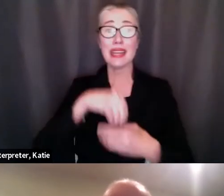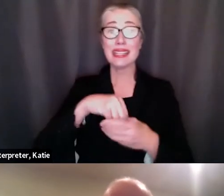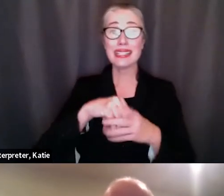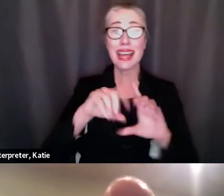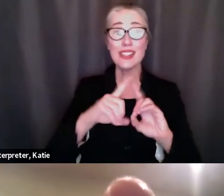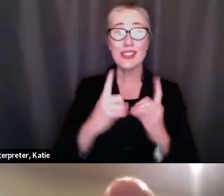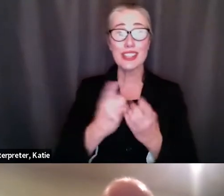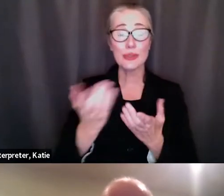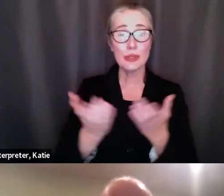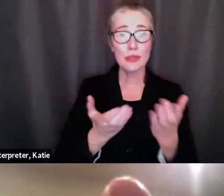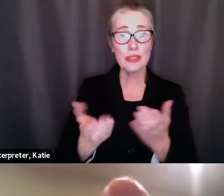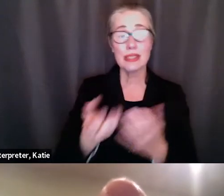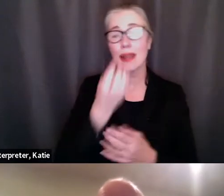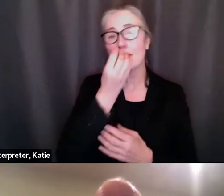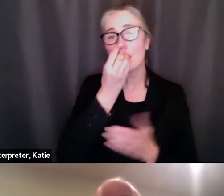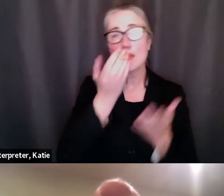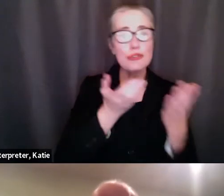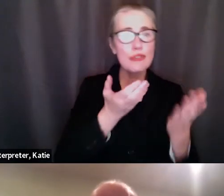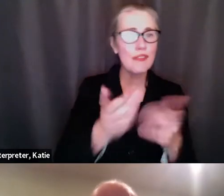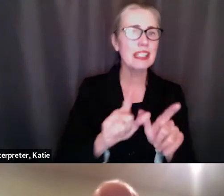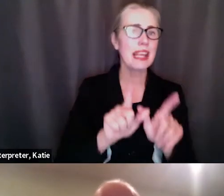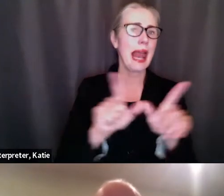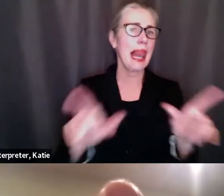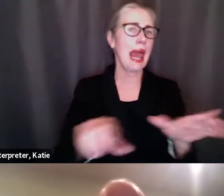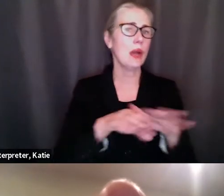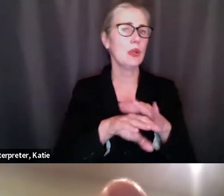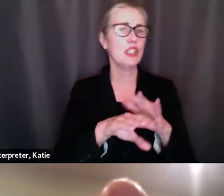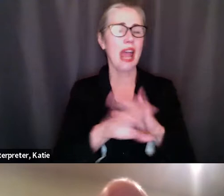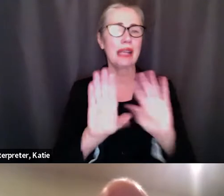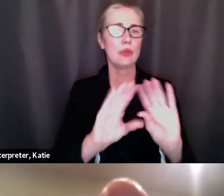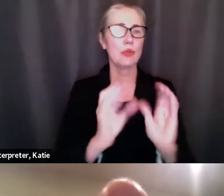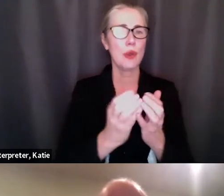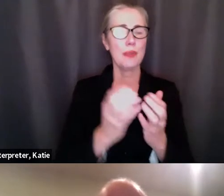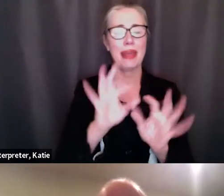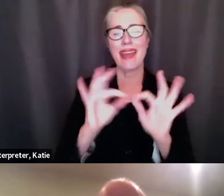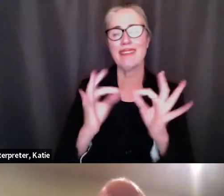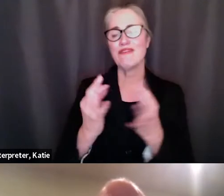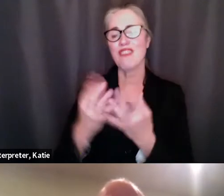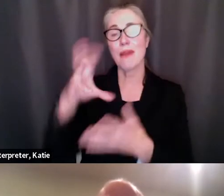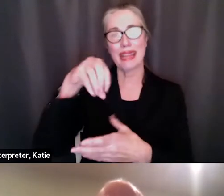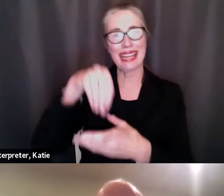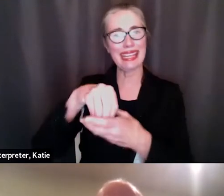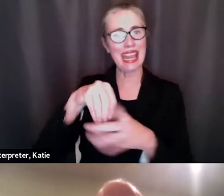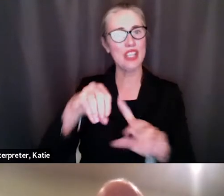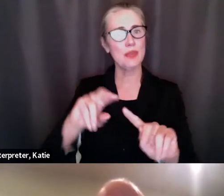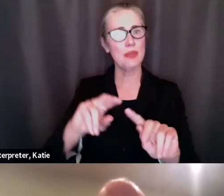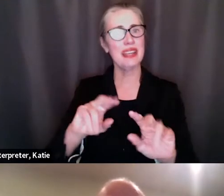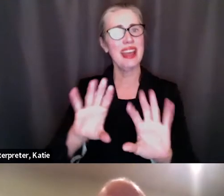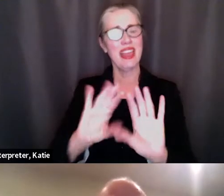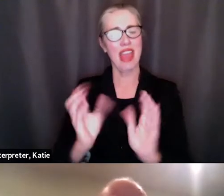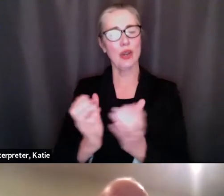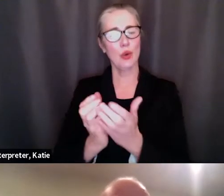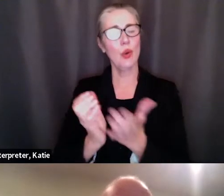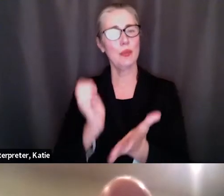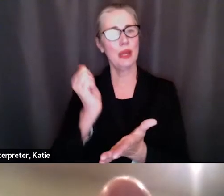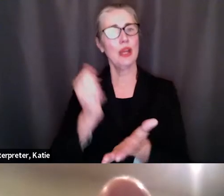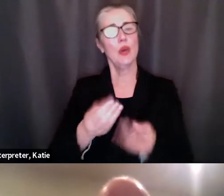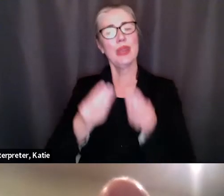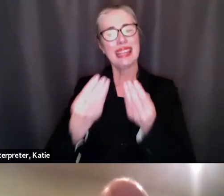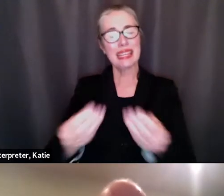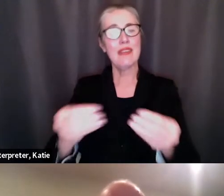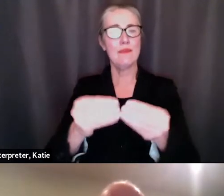services such as food services the language access unit and our family engagement unit that we can utilize to provide support to our